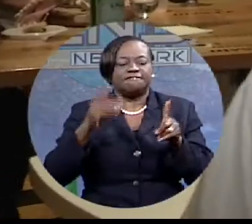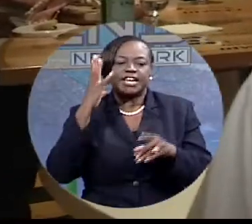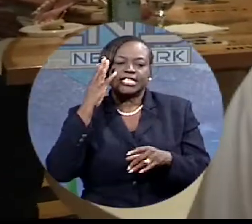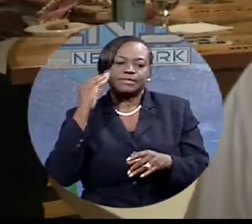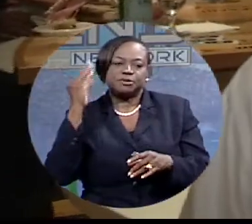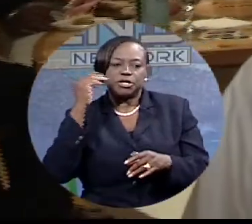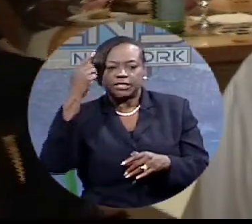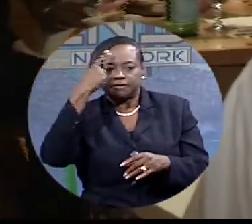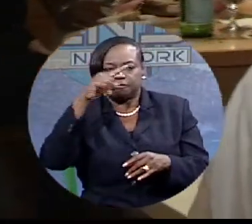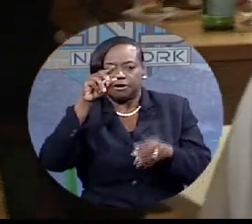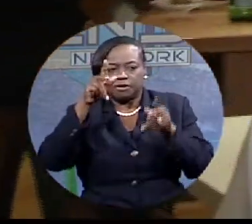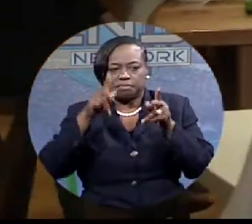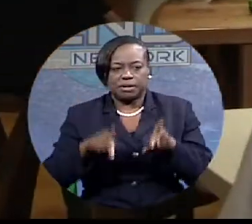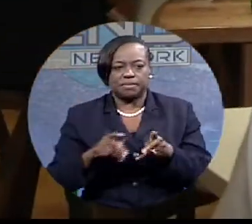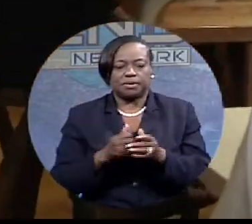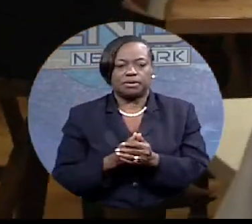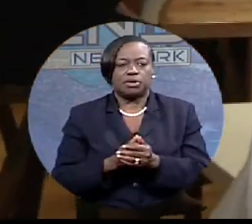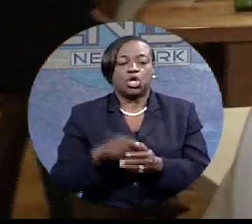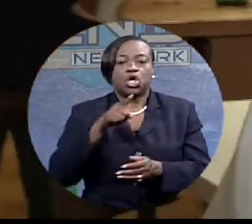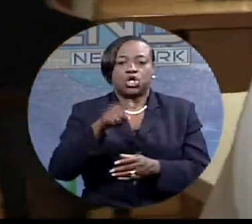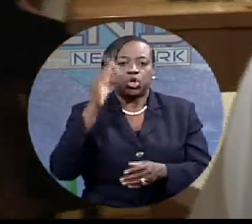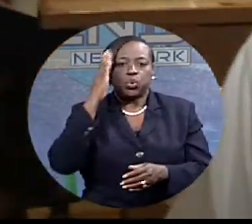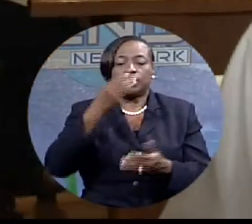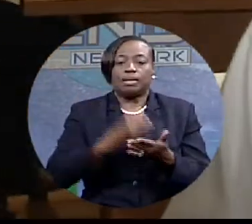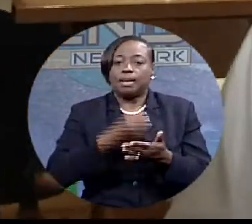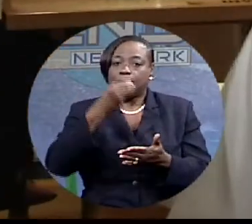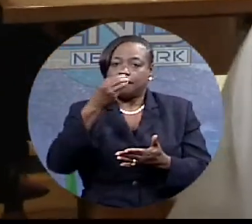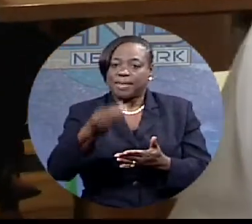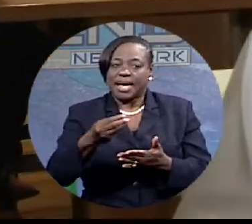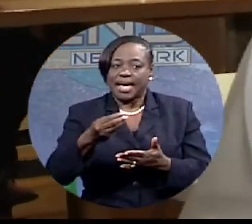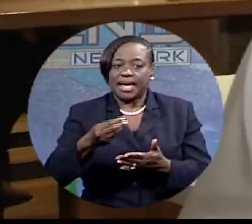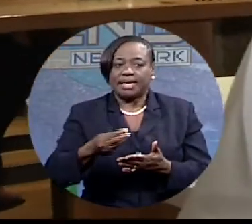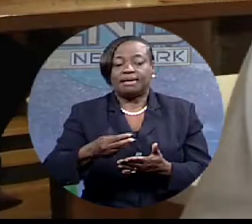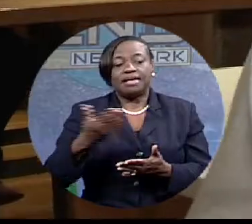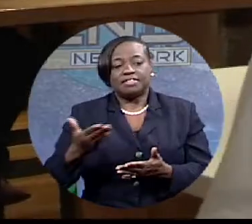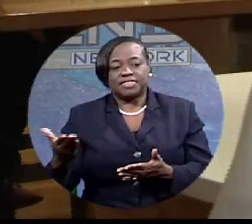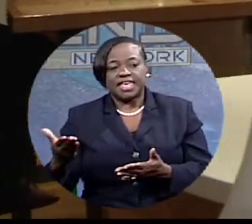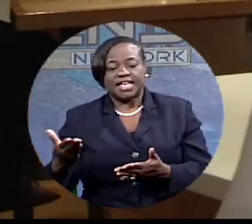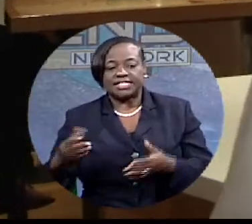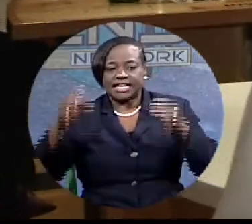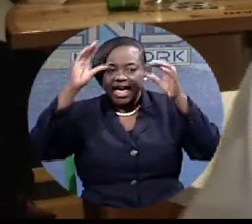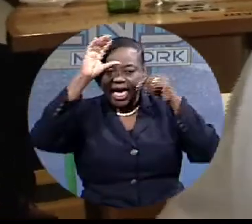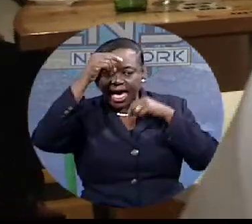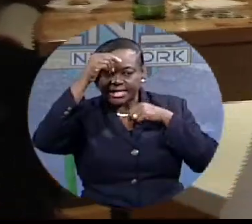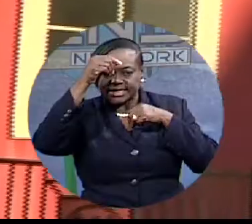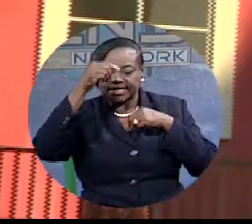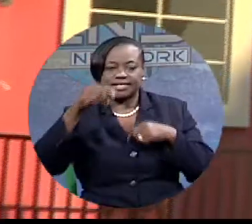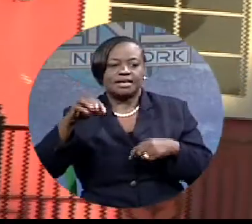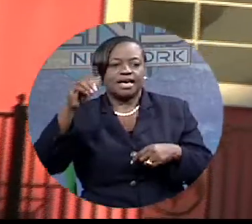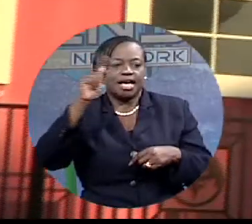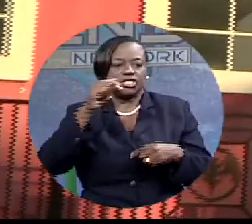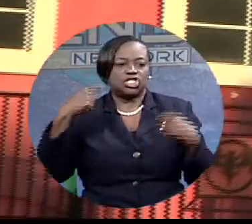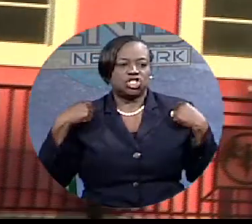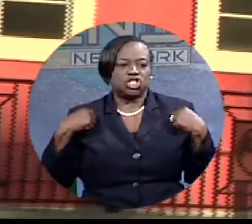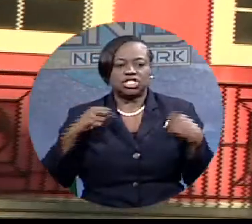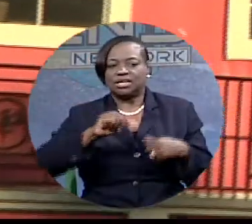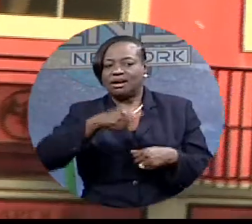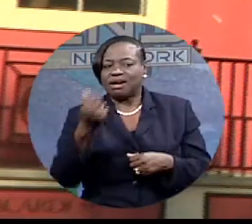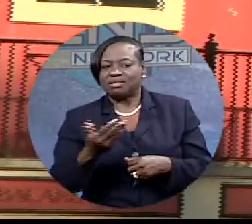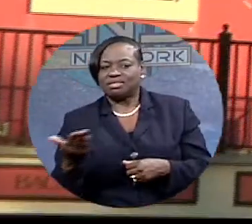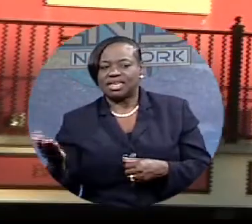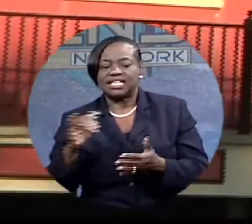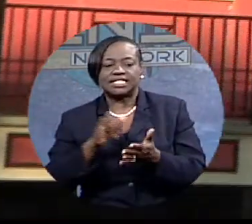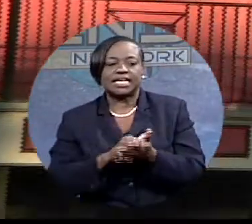You'll still be able to buy product there on the ground floor, as well as hats and t-shirts and paraphernalia that Bacardi has fun